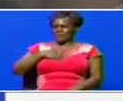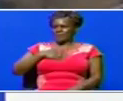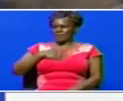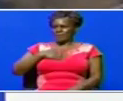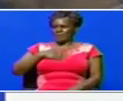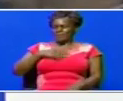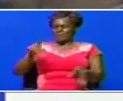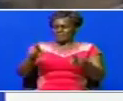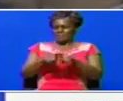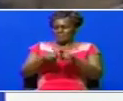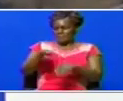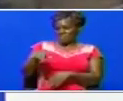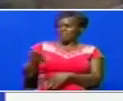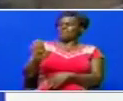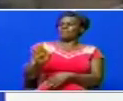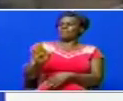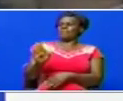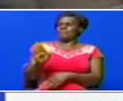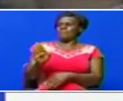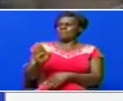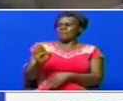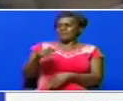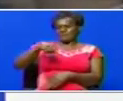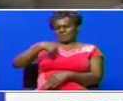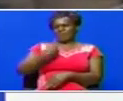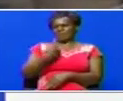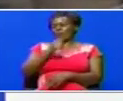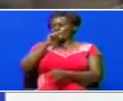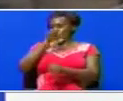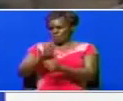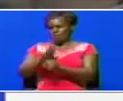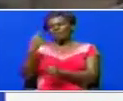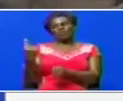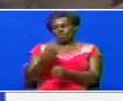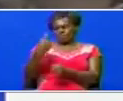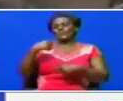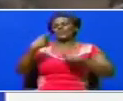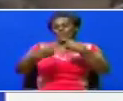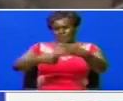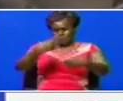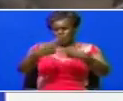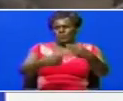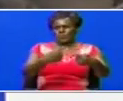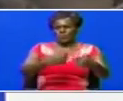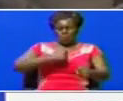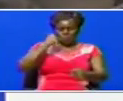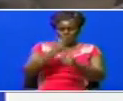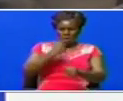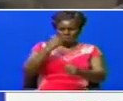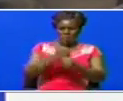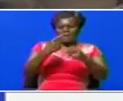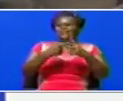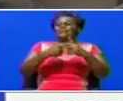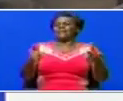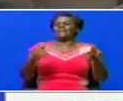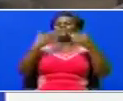and to them, ours is just a pledge that we shall continue with the work that we have already